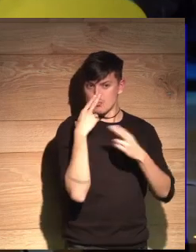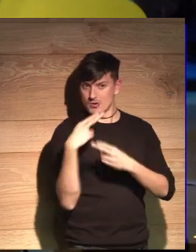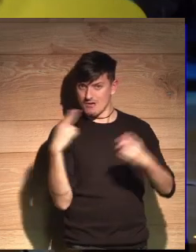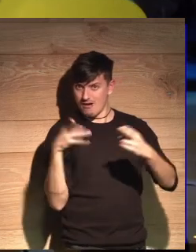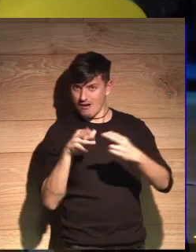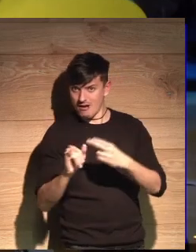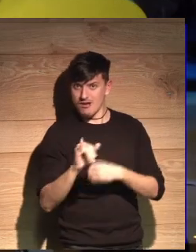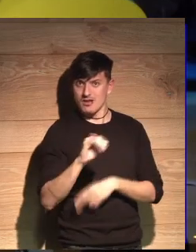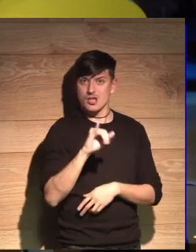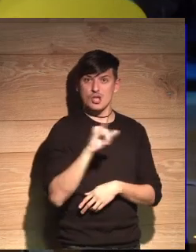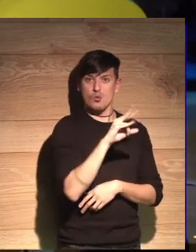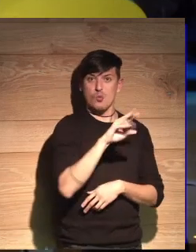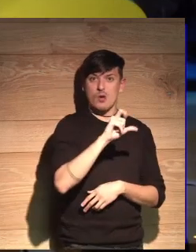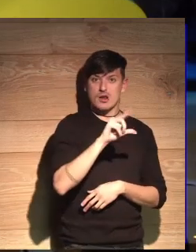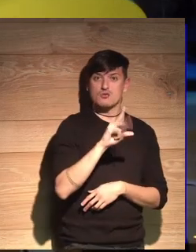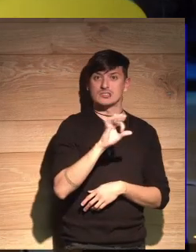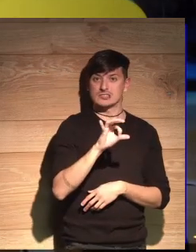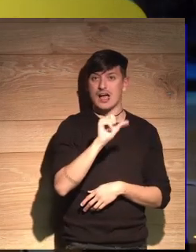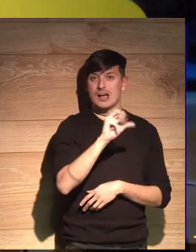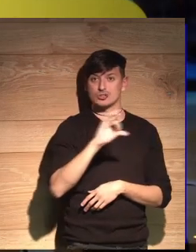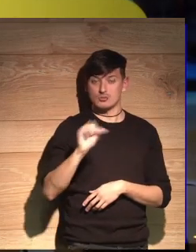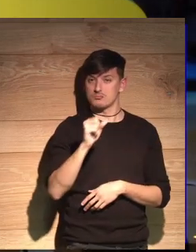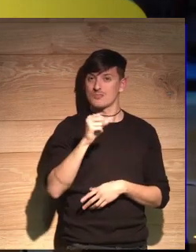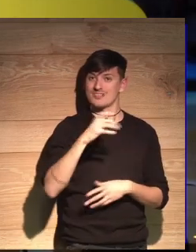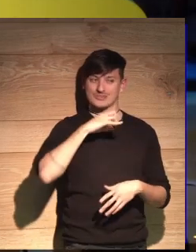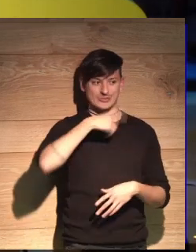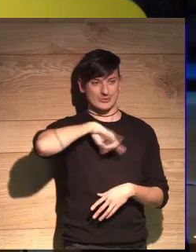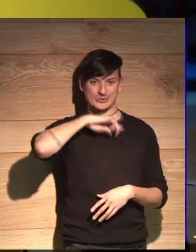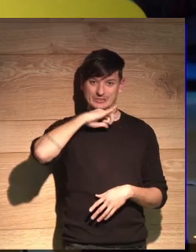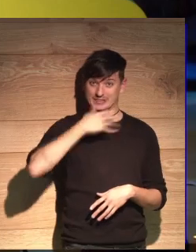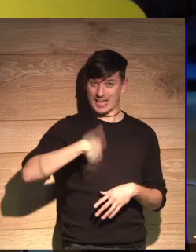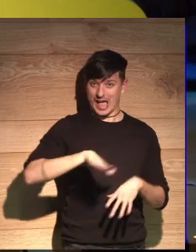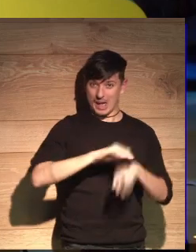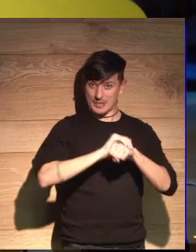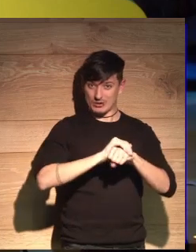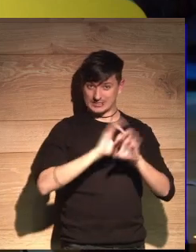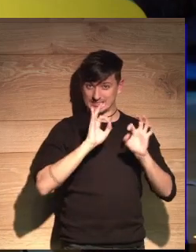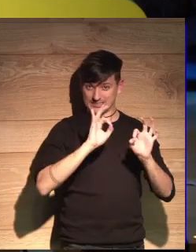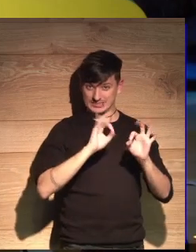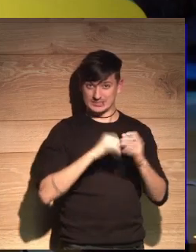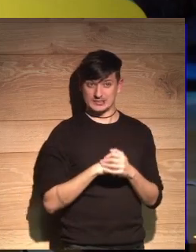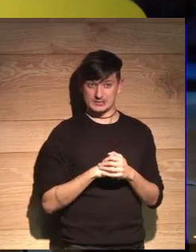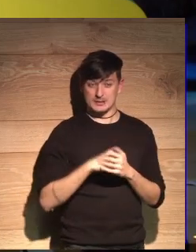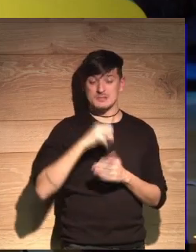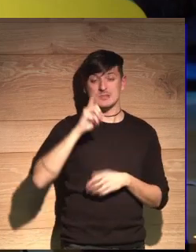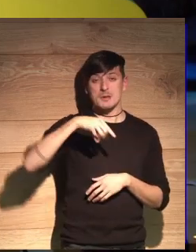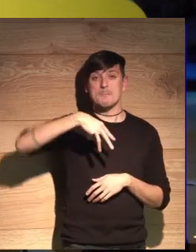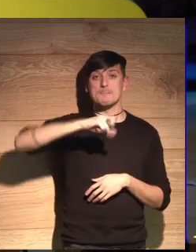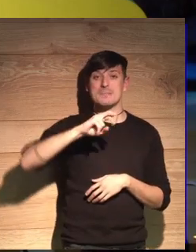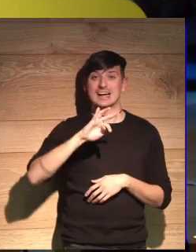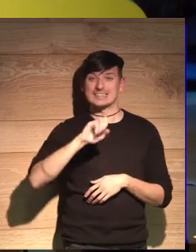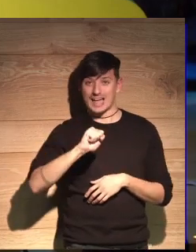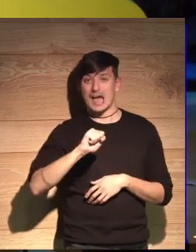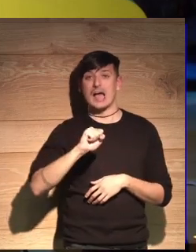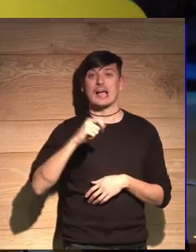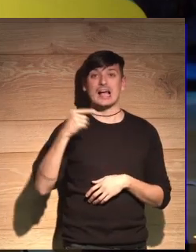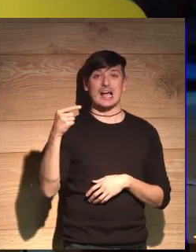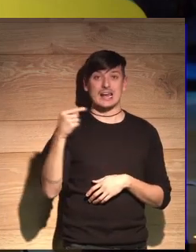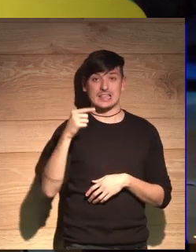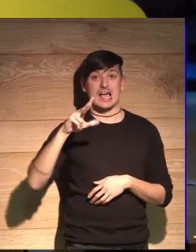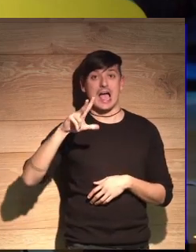within the public, and Juan Luis Arsuaga, and we were delighted to have him again. He already became a friend, and also with Marta G, who's